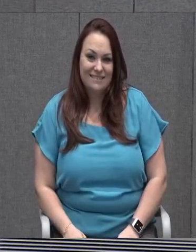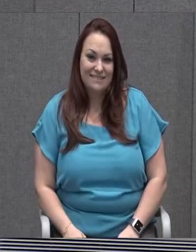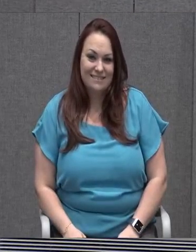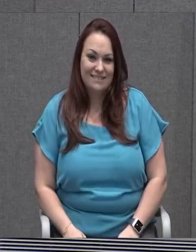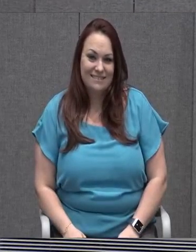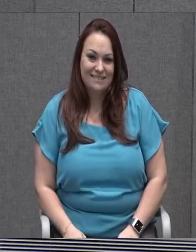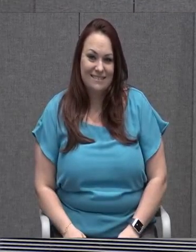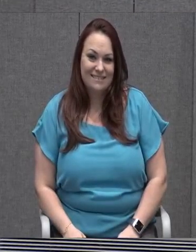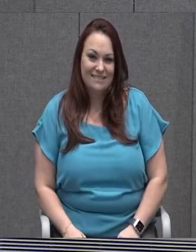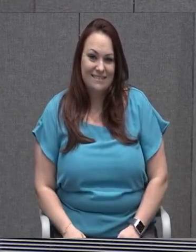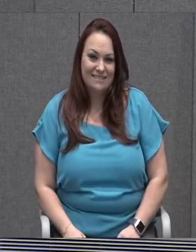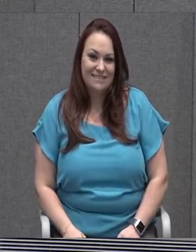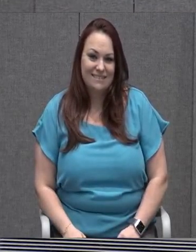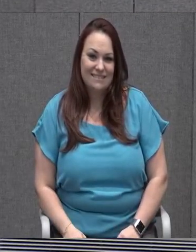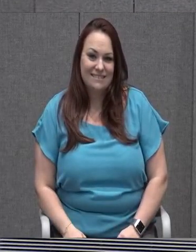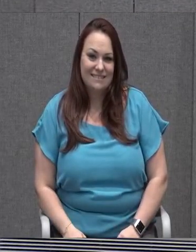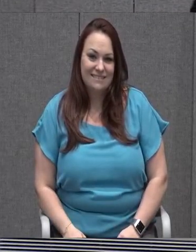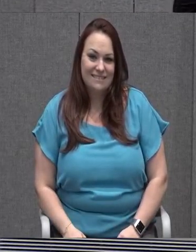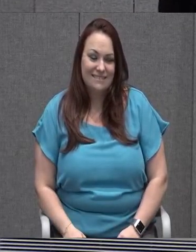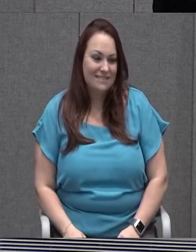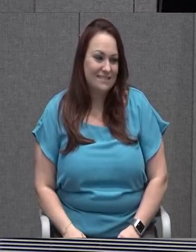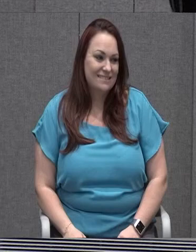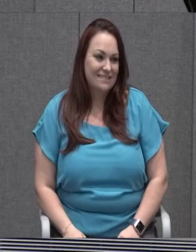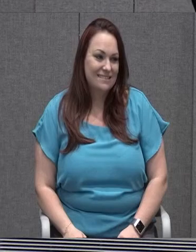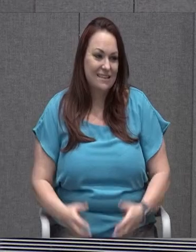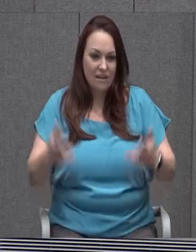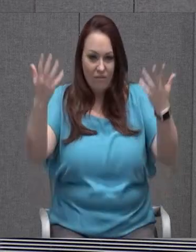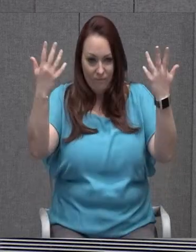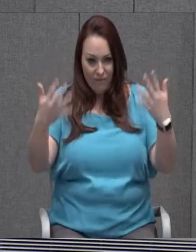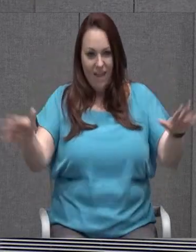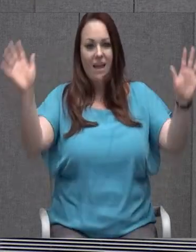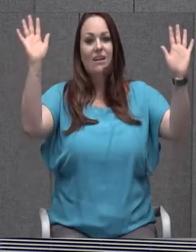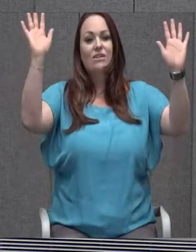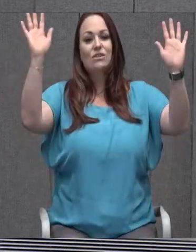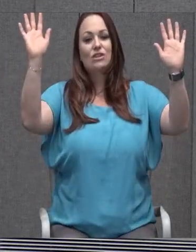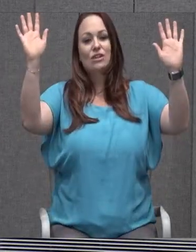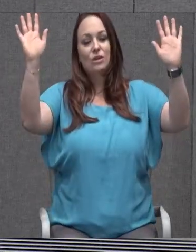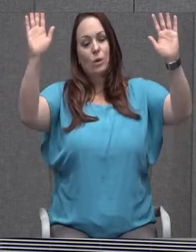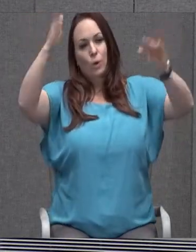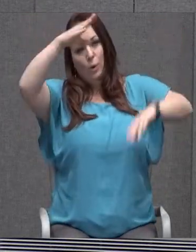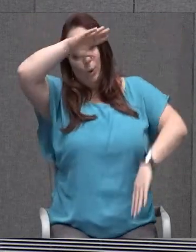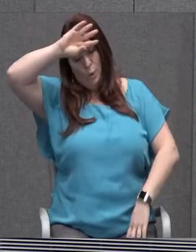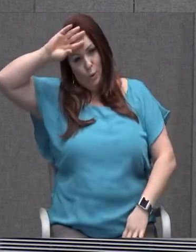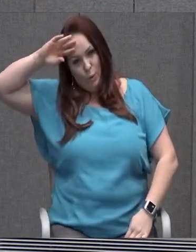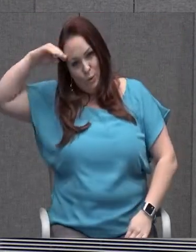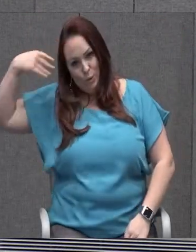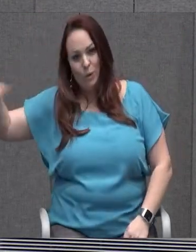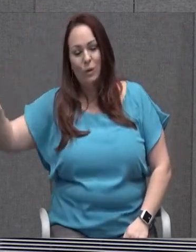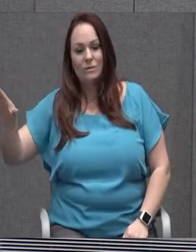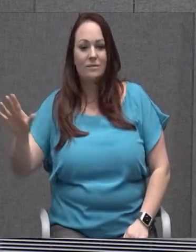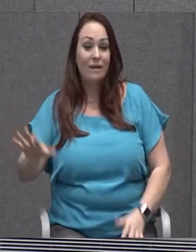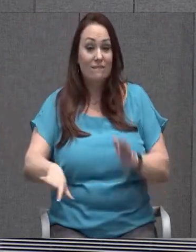210. Oh my goodness. 220. And it's over. Whew. Find your pulse.